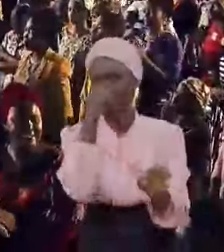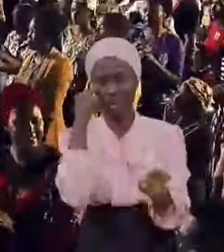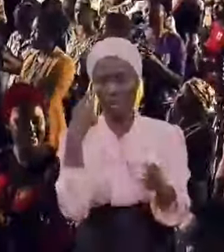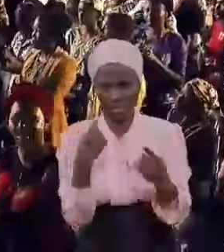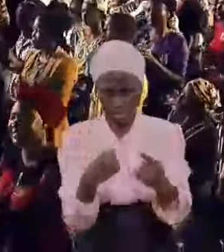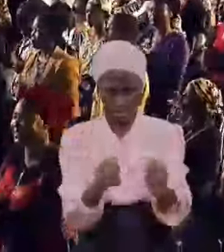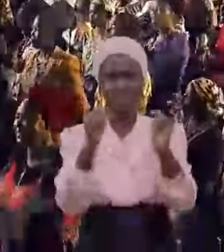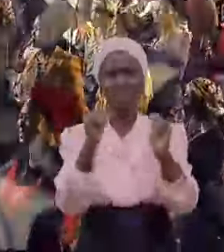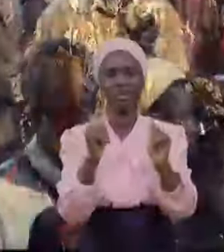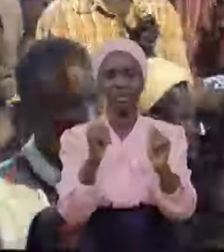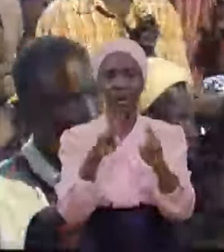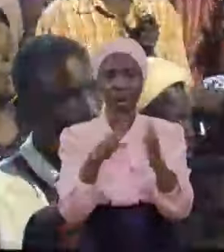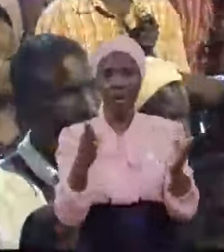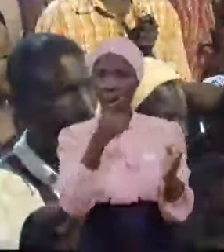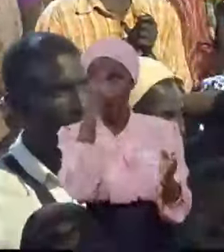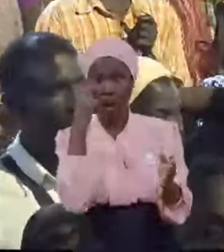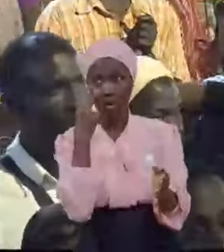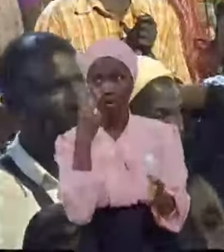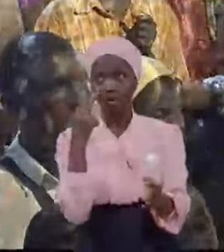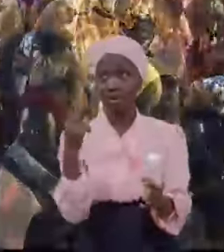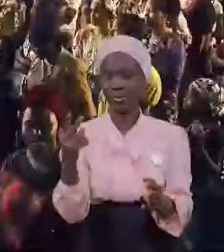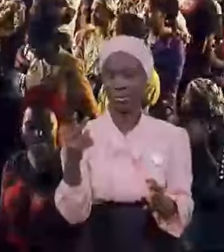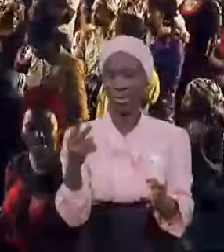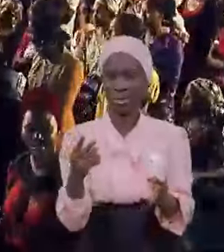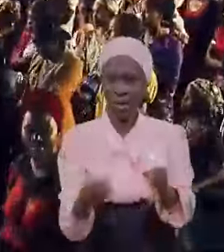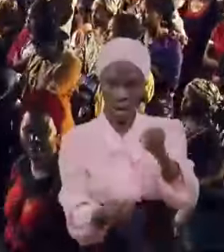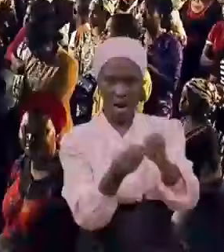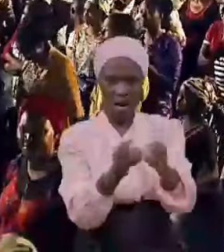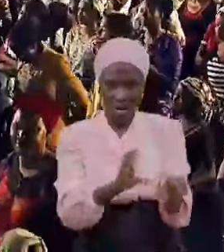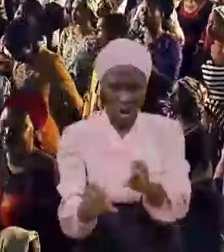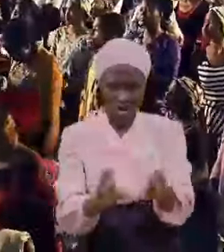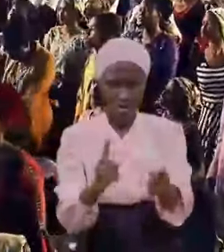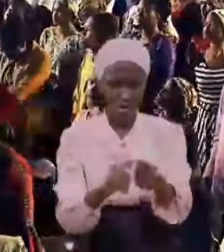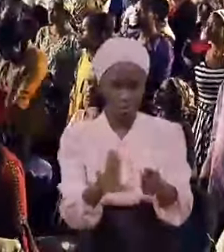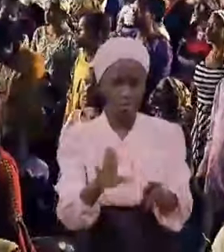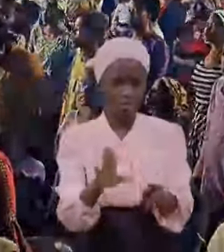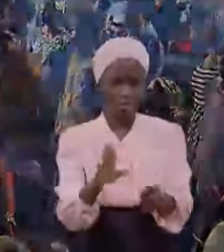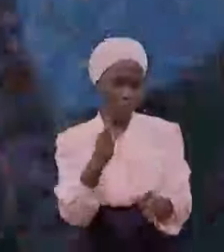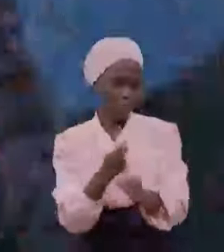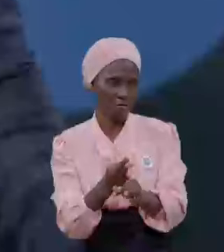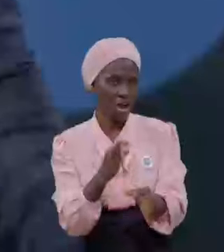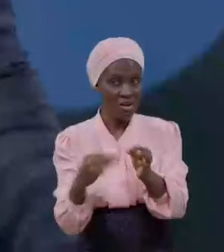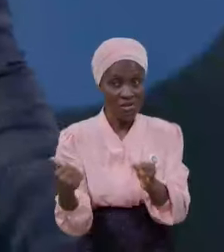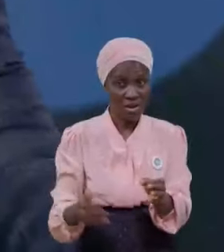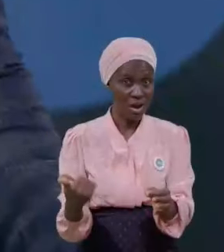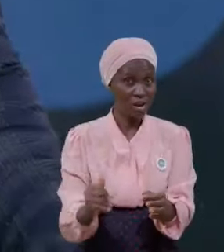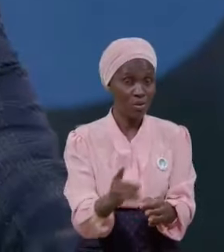action to your faith. And if anybody is deaf and dumb there, speak to them. Put action to your faith.